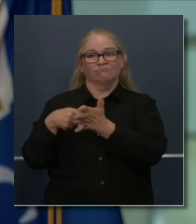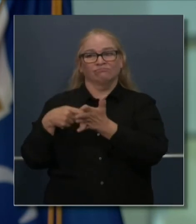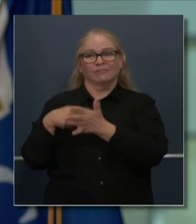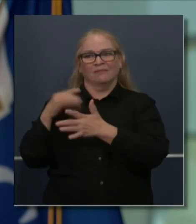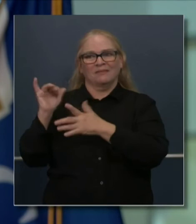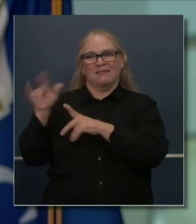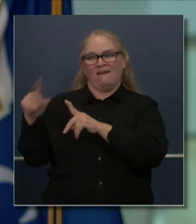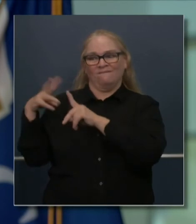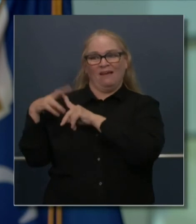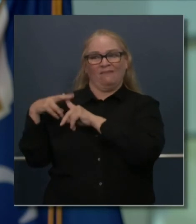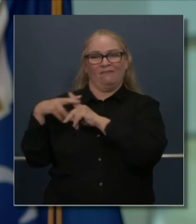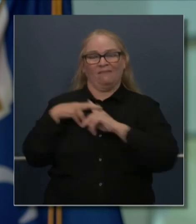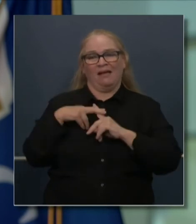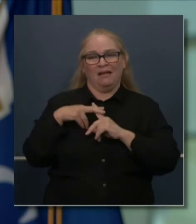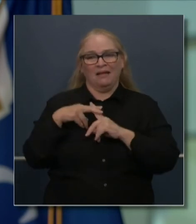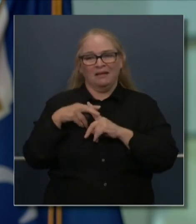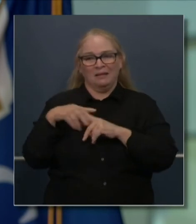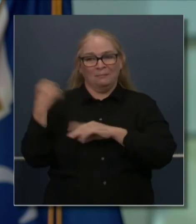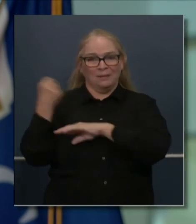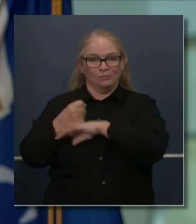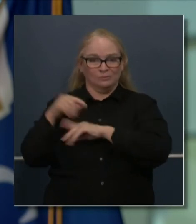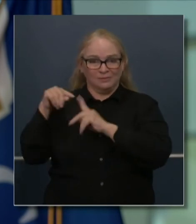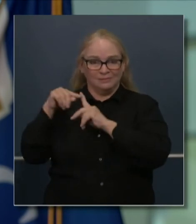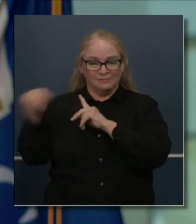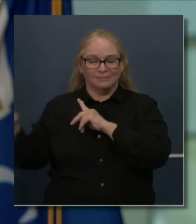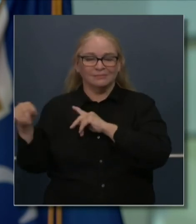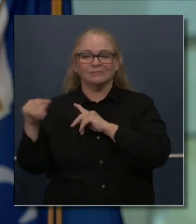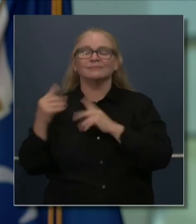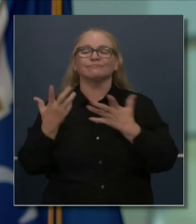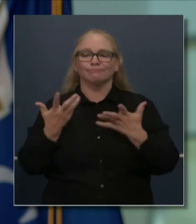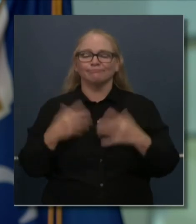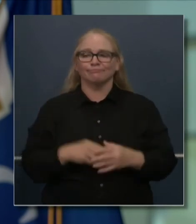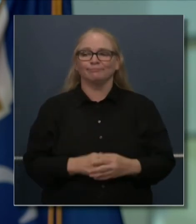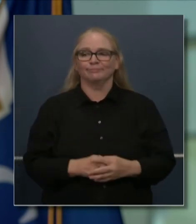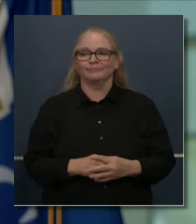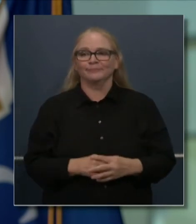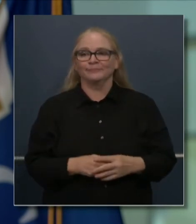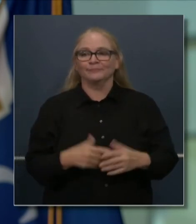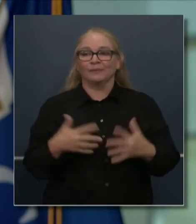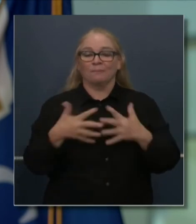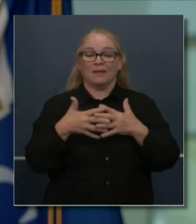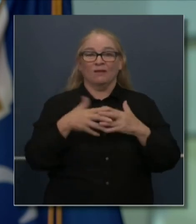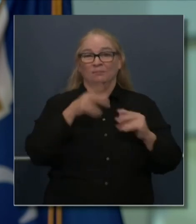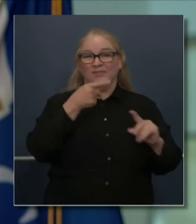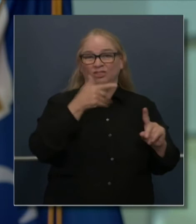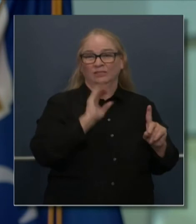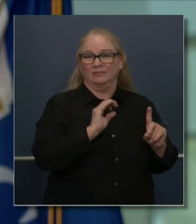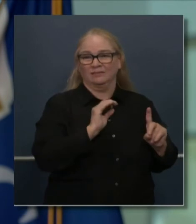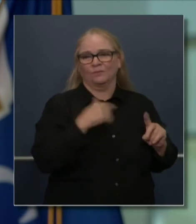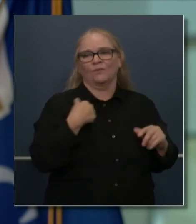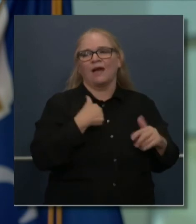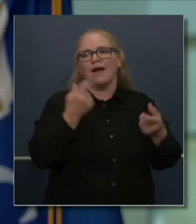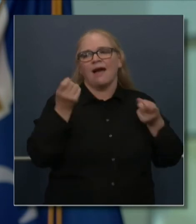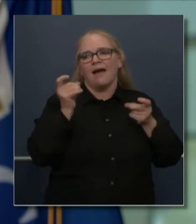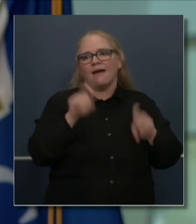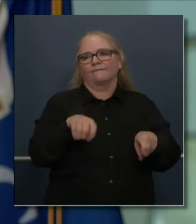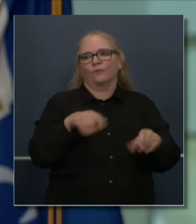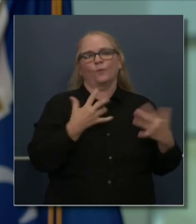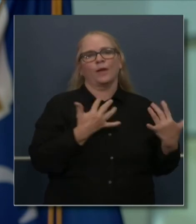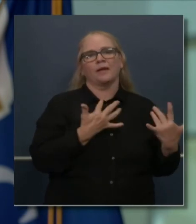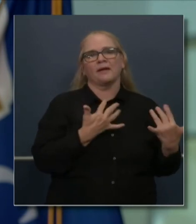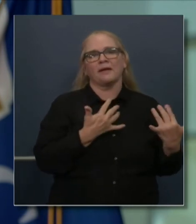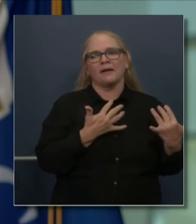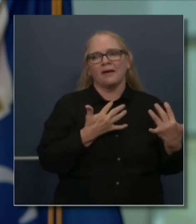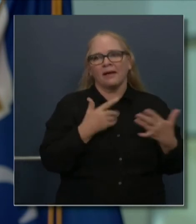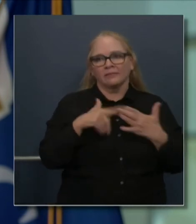bankruptcy of the largest utility in the United States of America, PG&E, that it was best to wait until the process completed itself